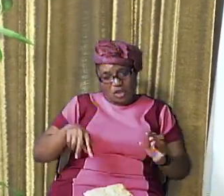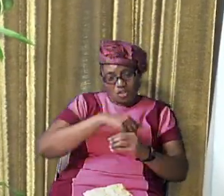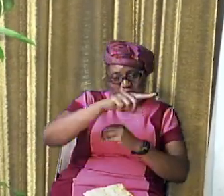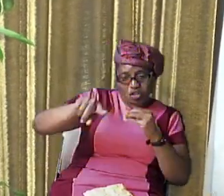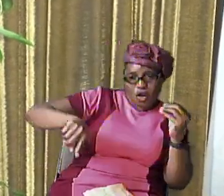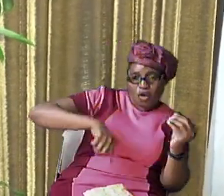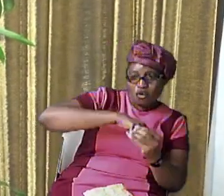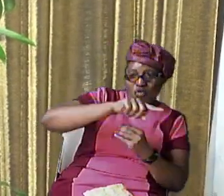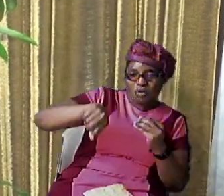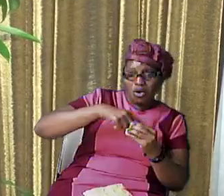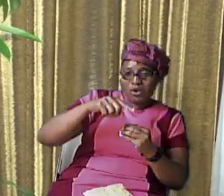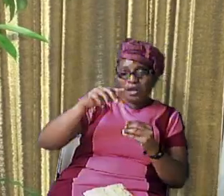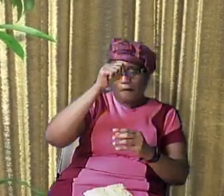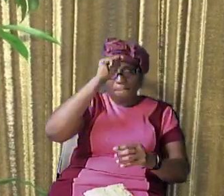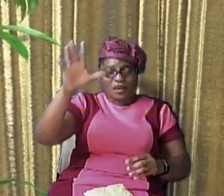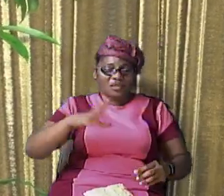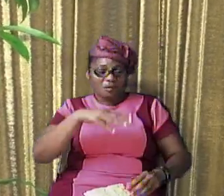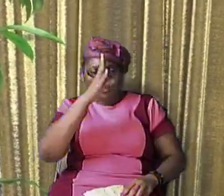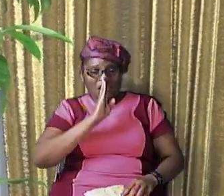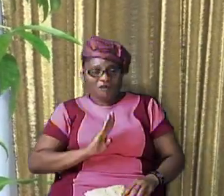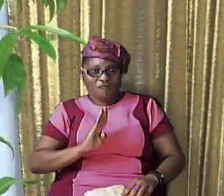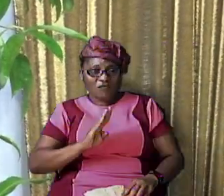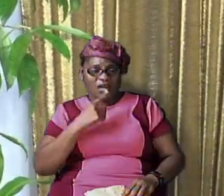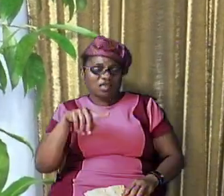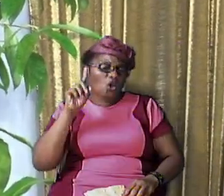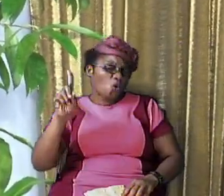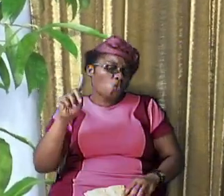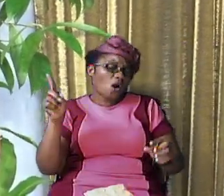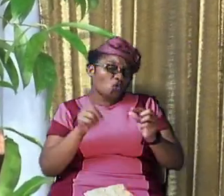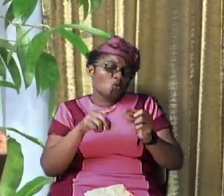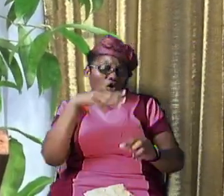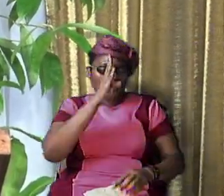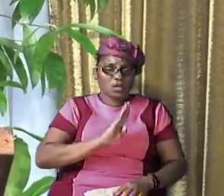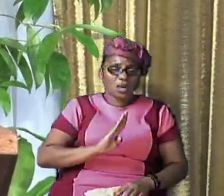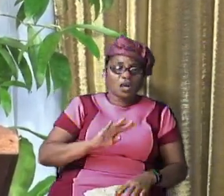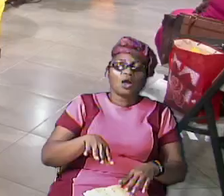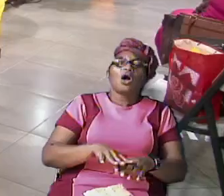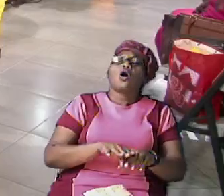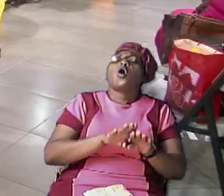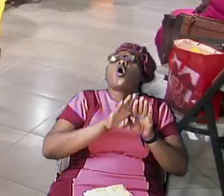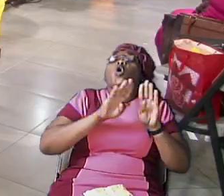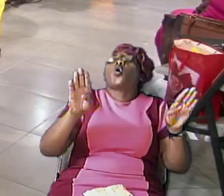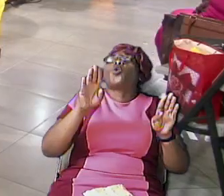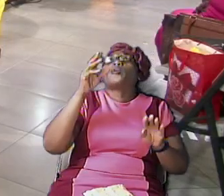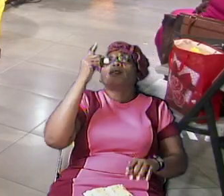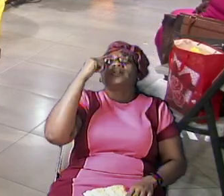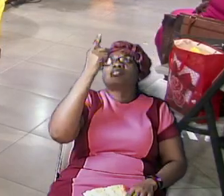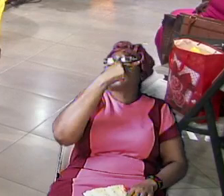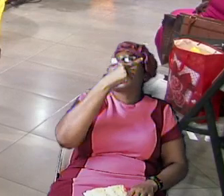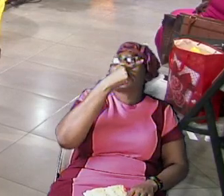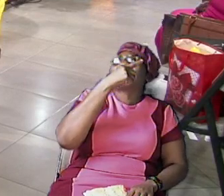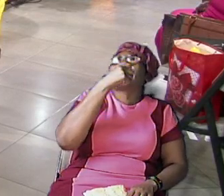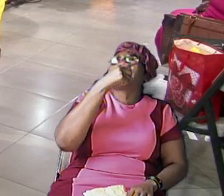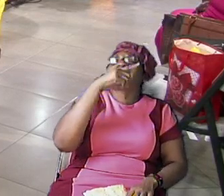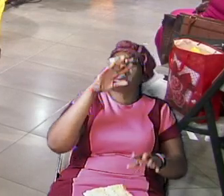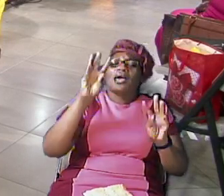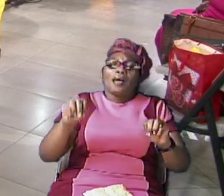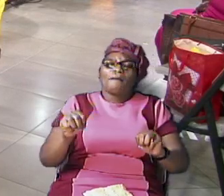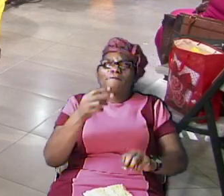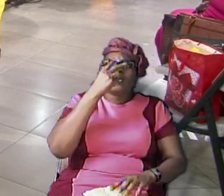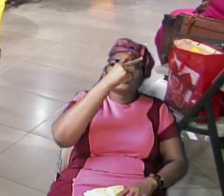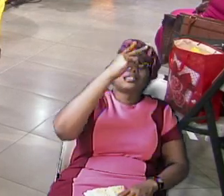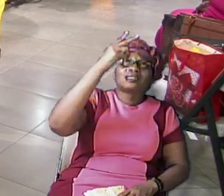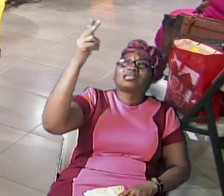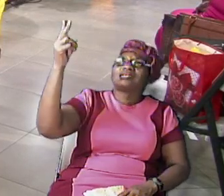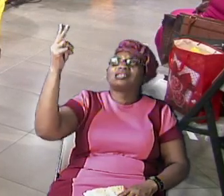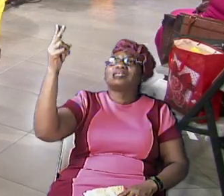surrounded. But the man of God just said one word to God. Open his eyes that he may see. Let